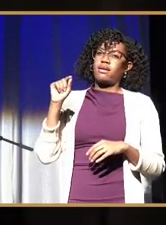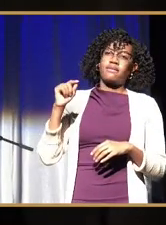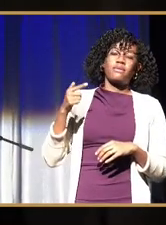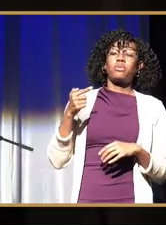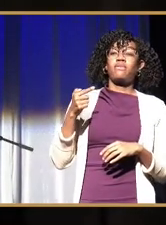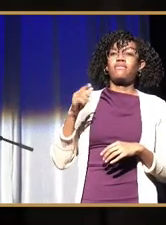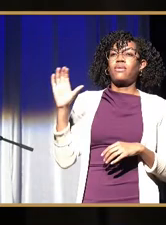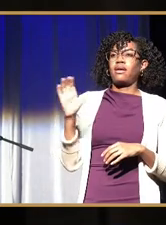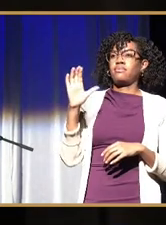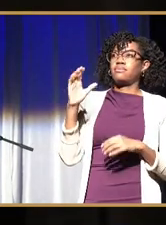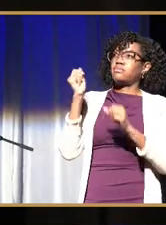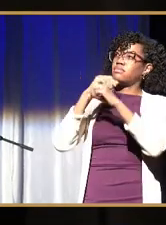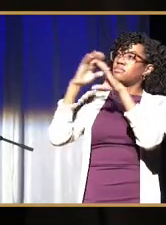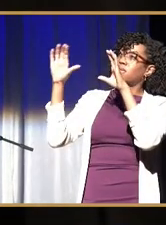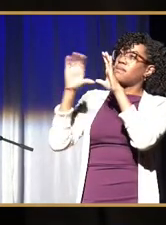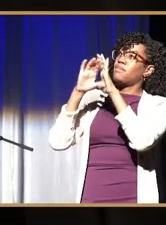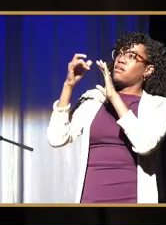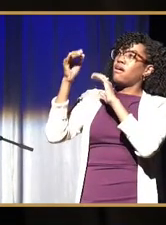image of Christ.